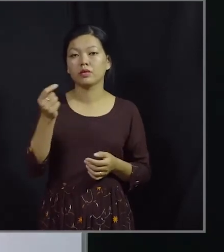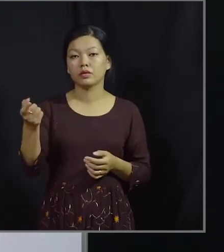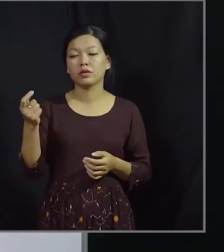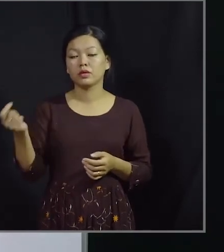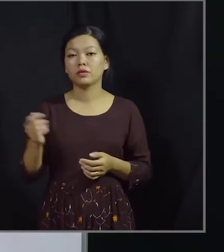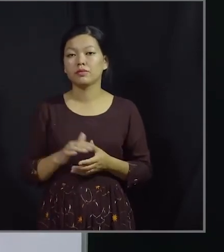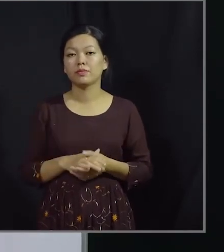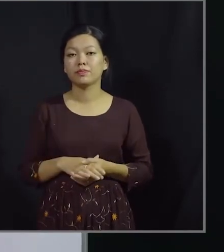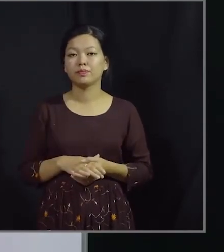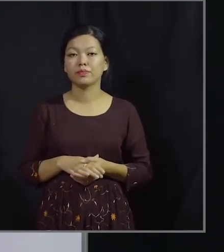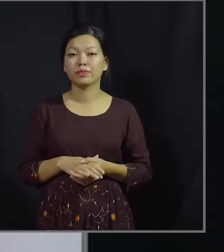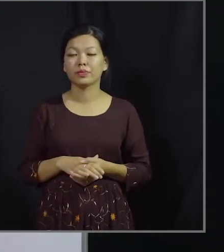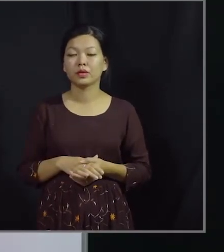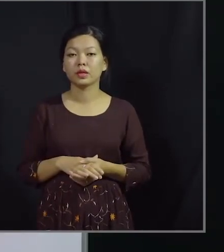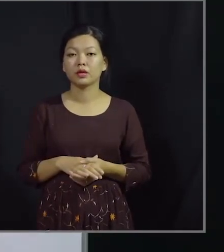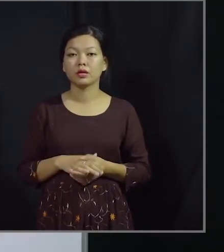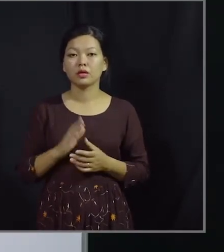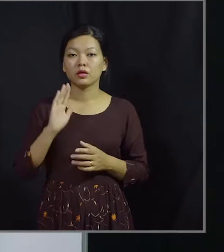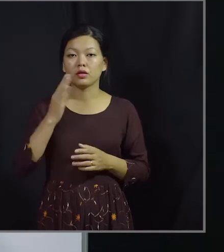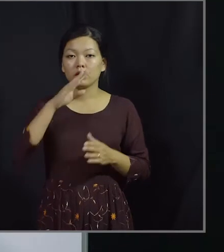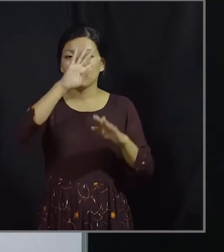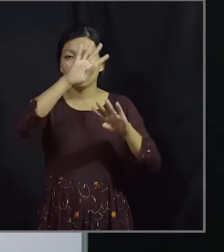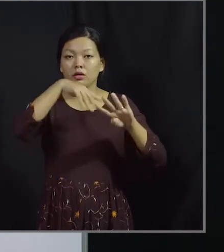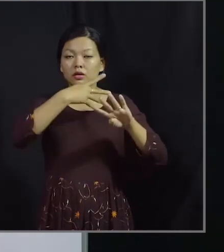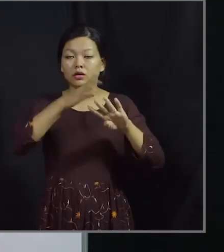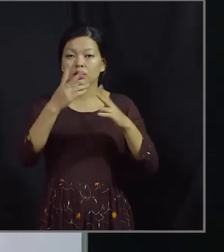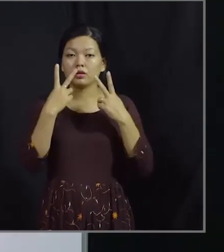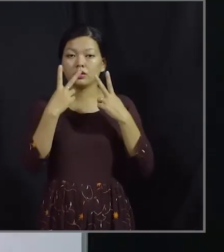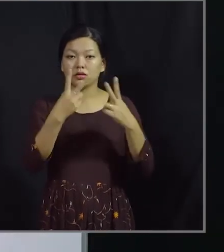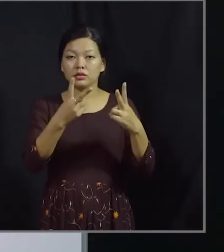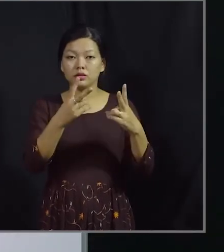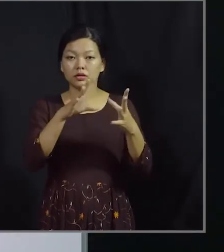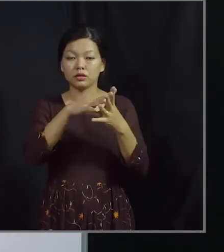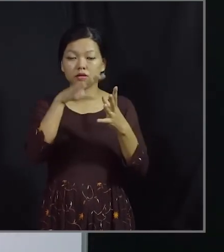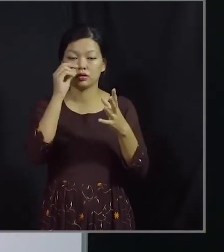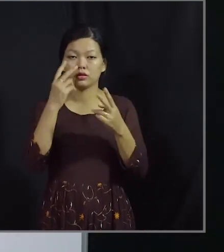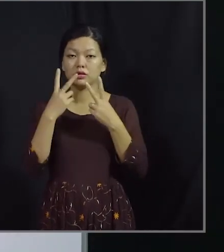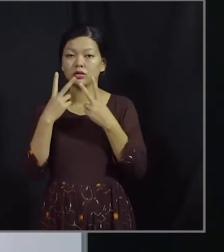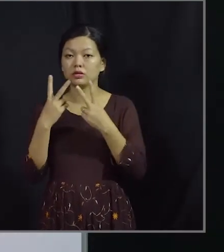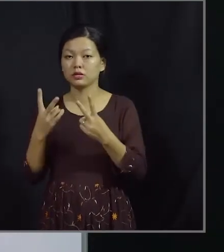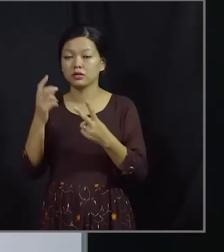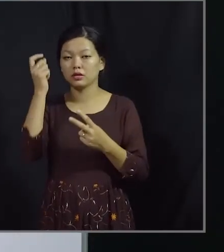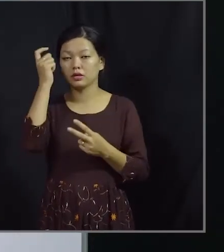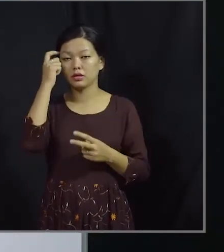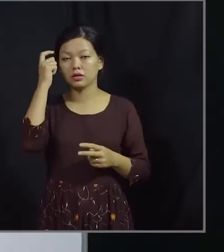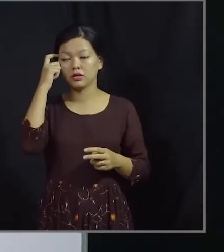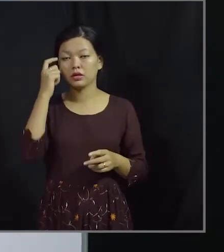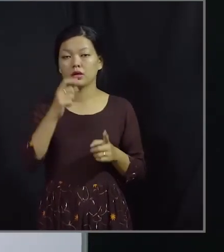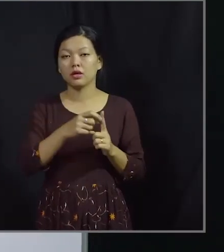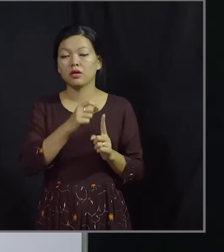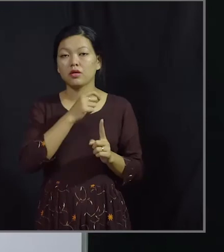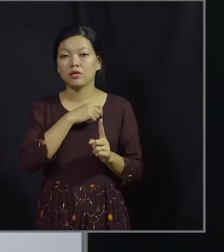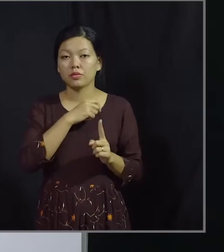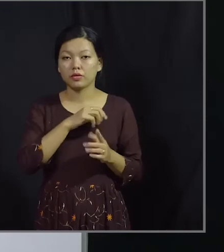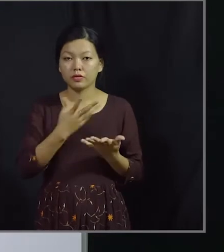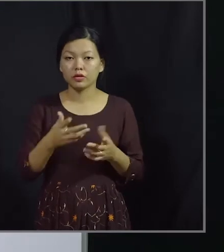income, that is the cash inflow is recorded on the credit side and outflow